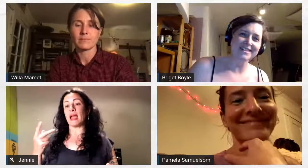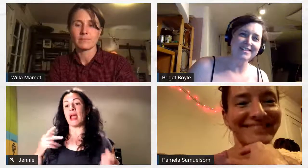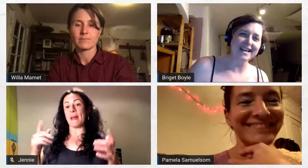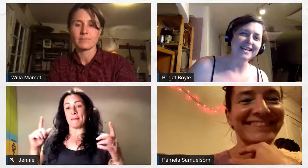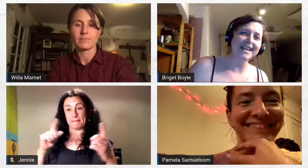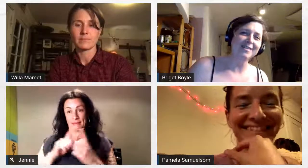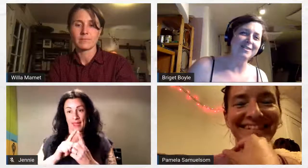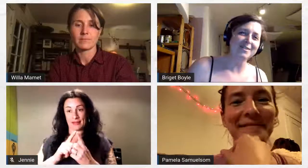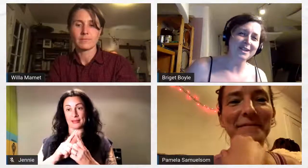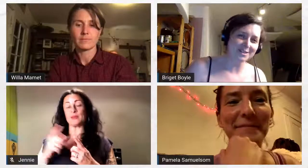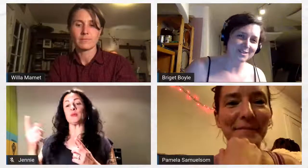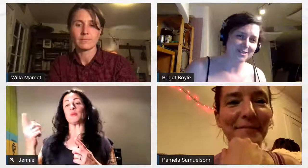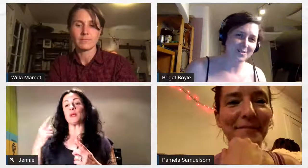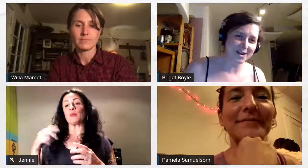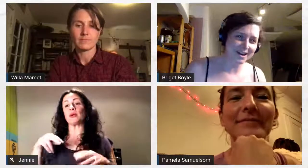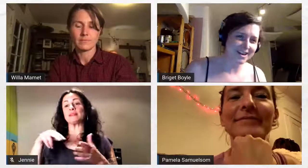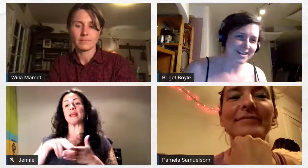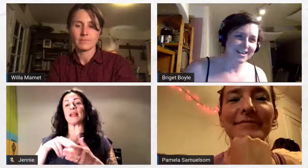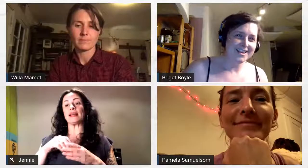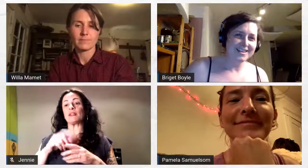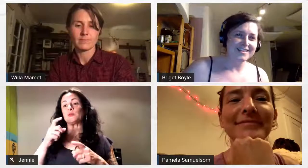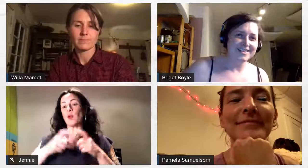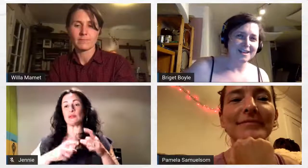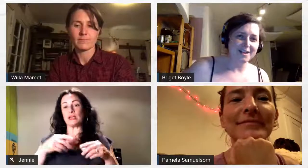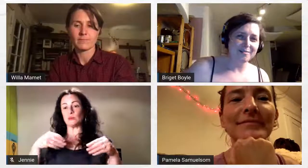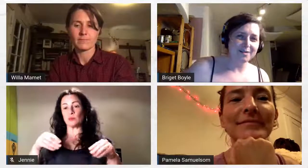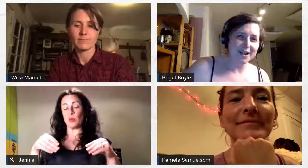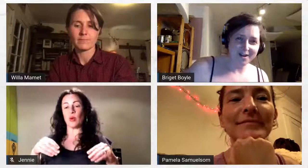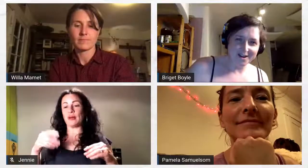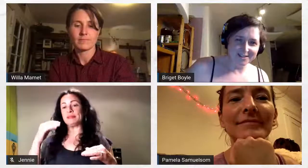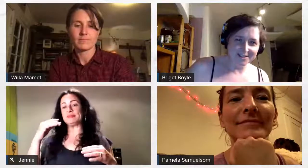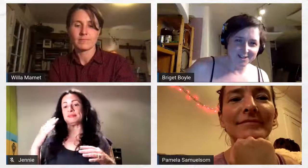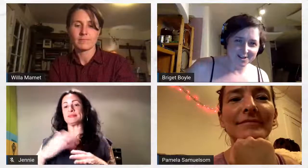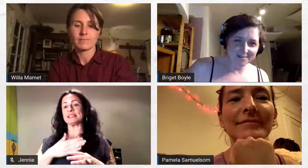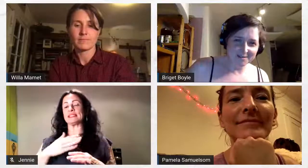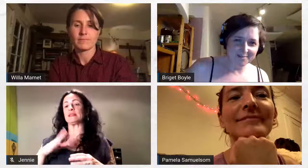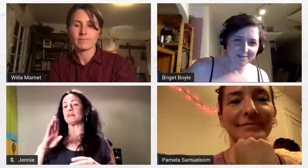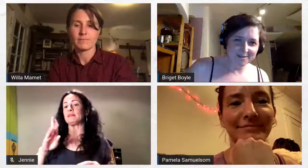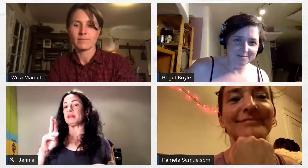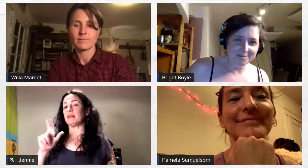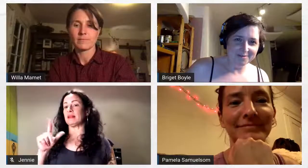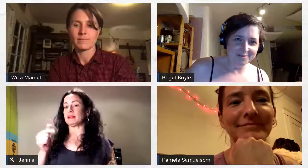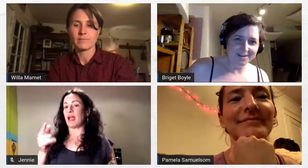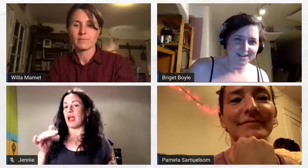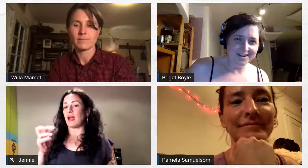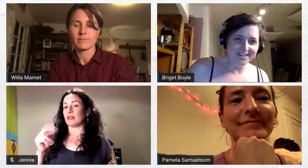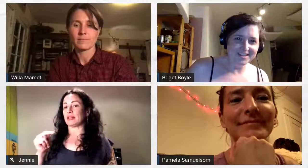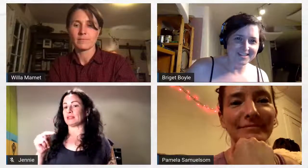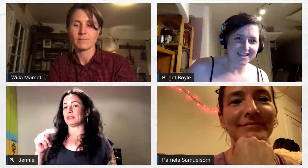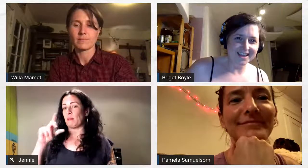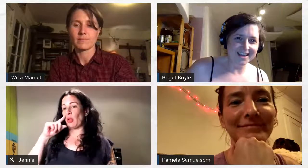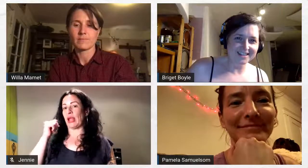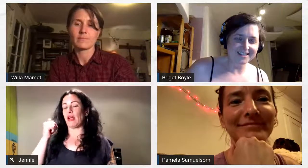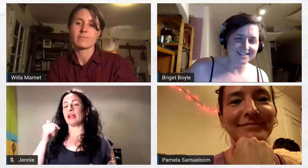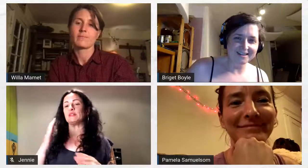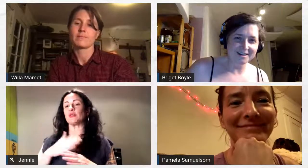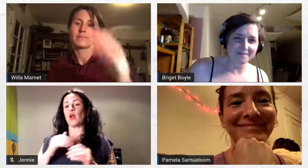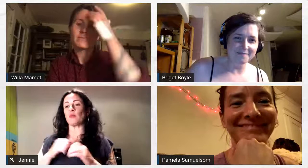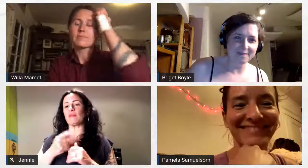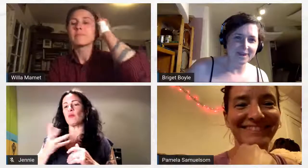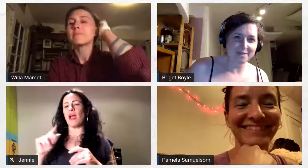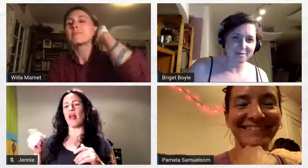were standing in the donation store singing a Bulgarian song with a couple other beautiful singers.